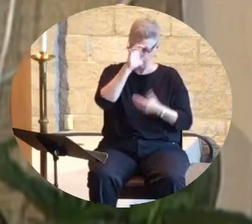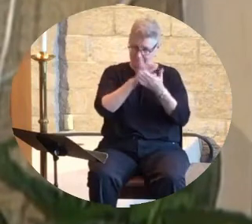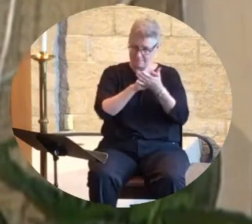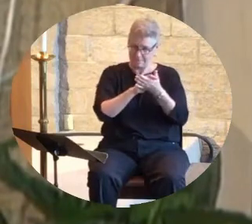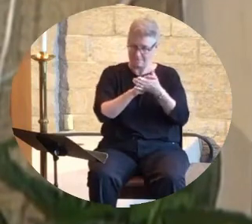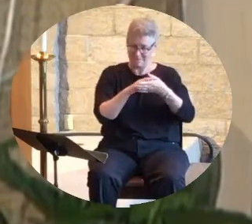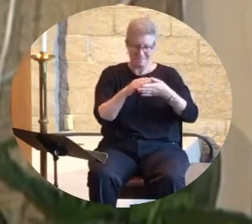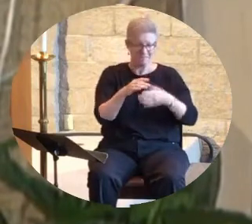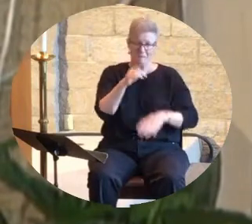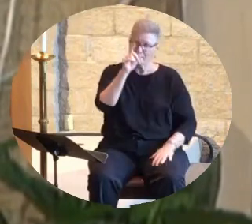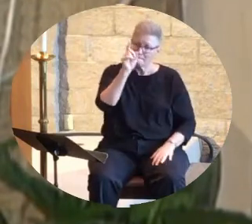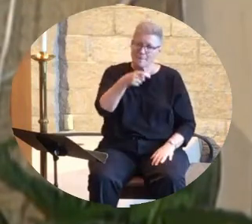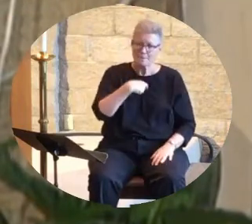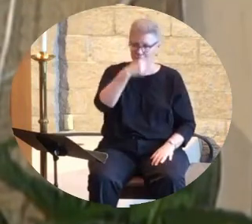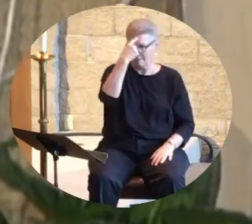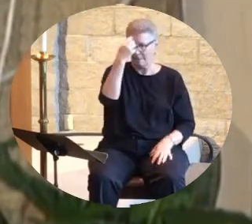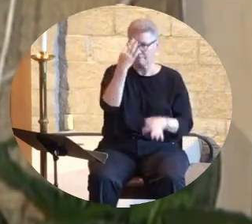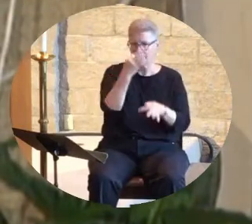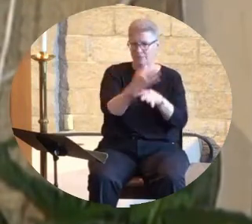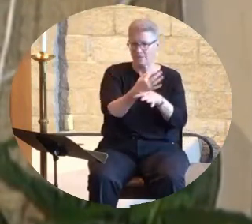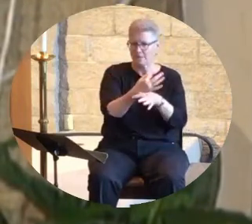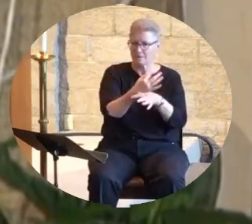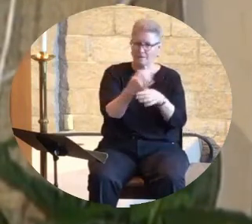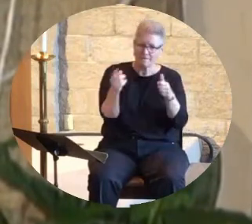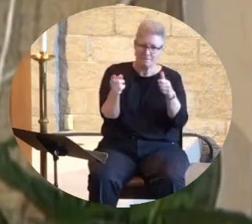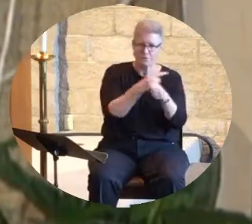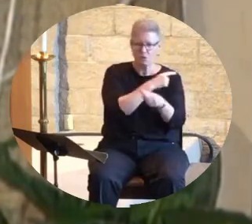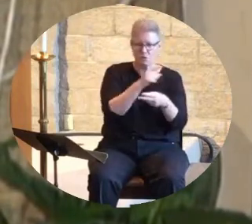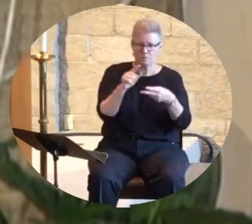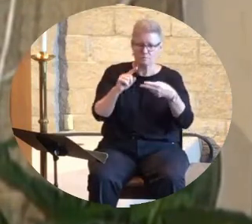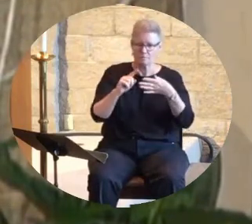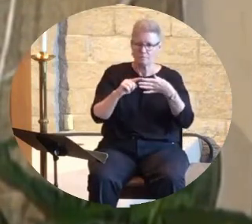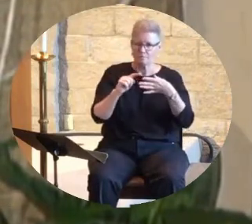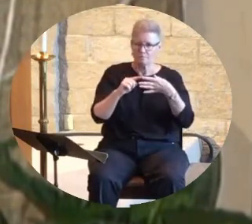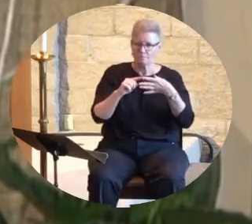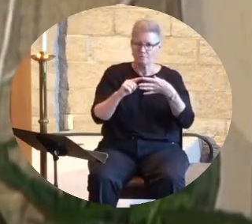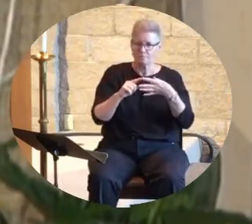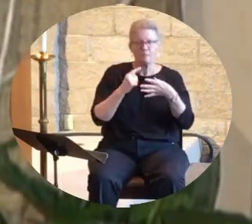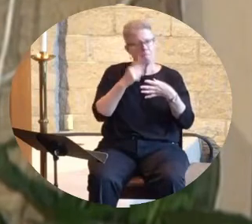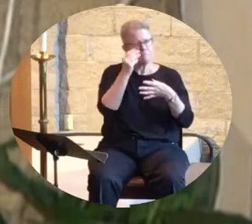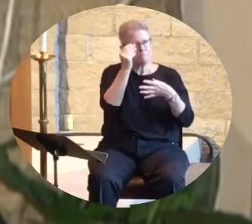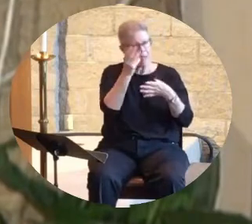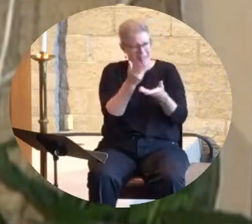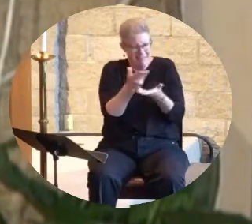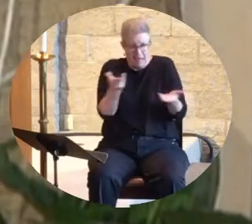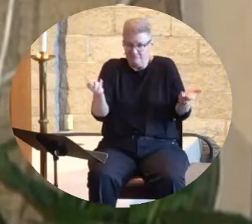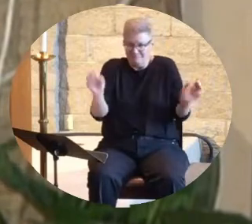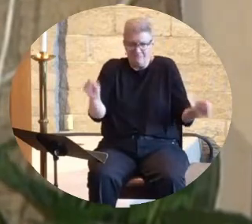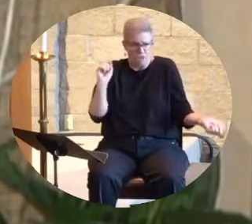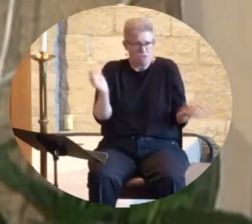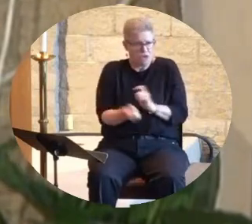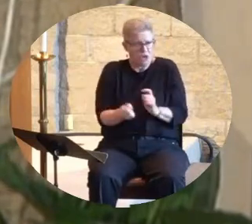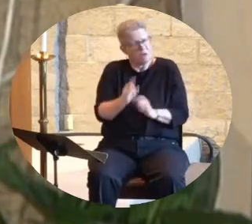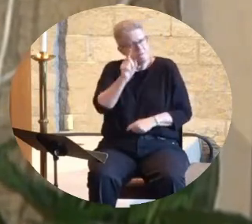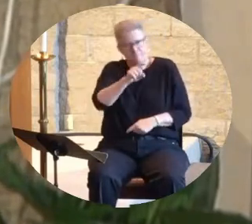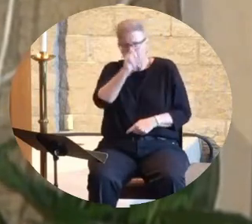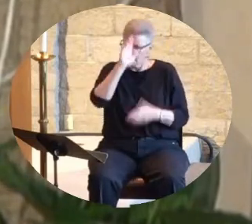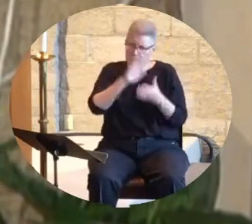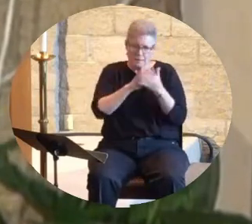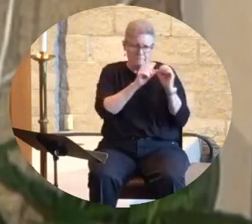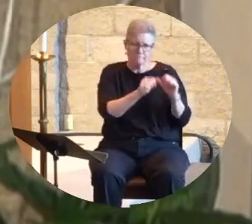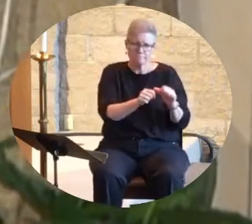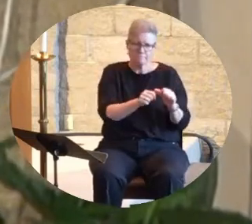have to have, and that is that things can be different, and we have to continue to hold to that. Of course, she talked